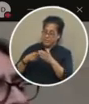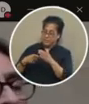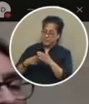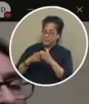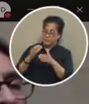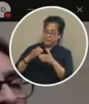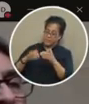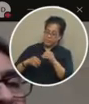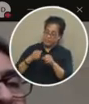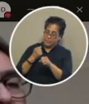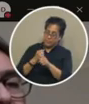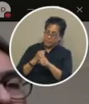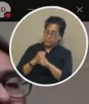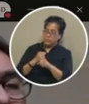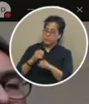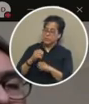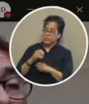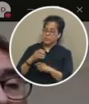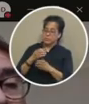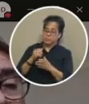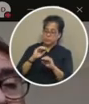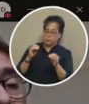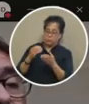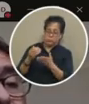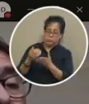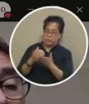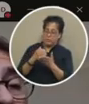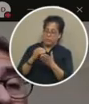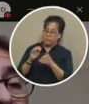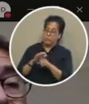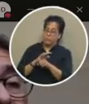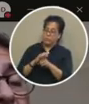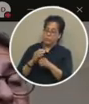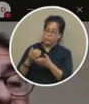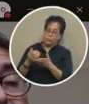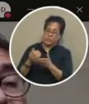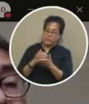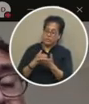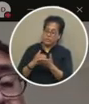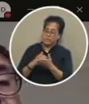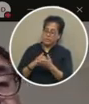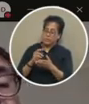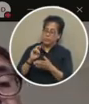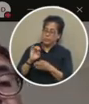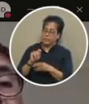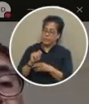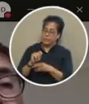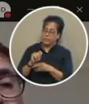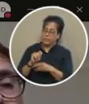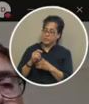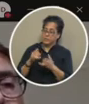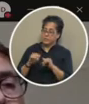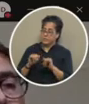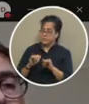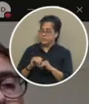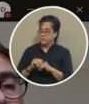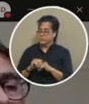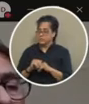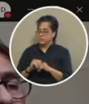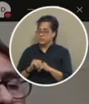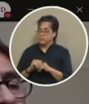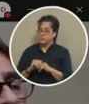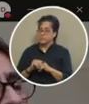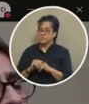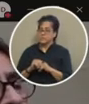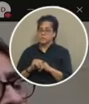and not having gained the full rent, they're still going to pay the full tax to the city center. Right,